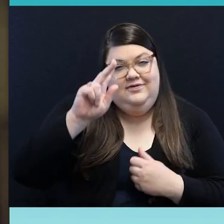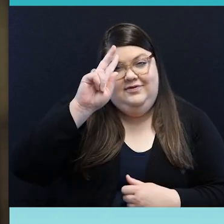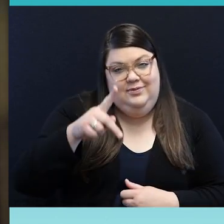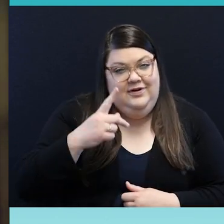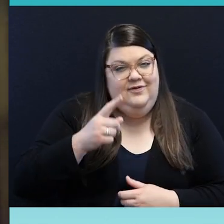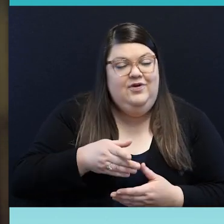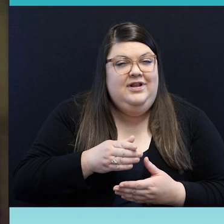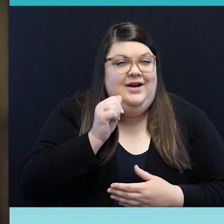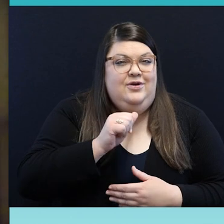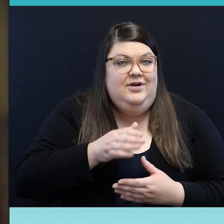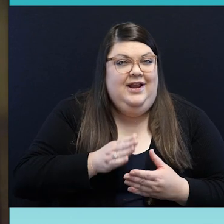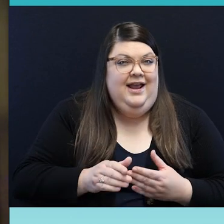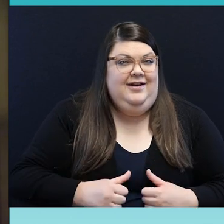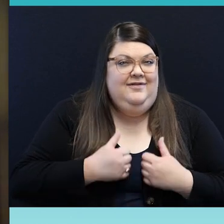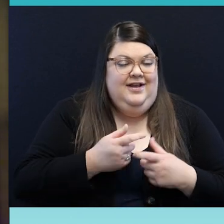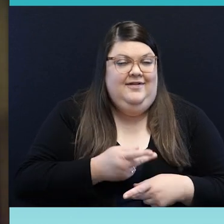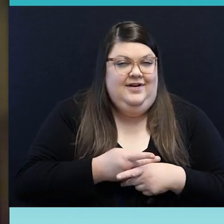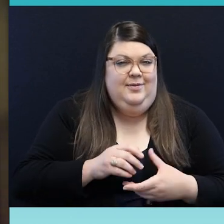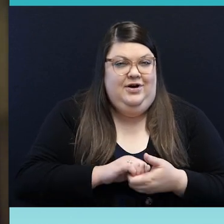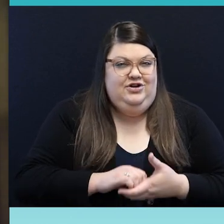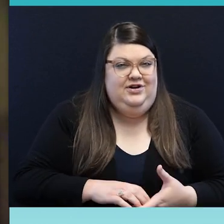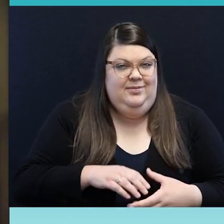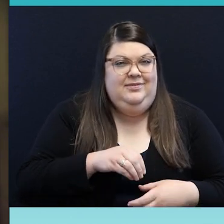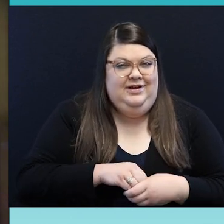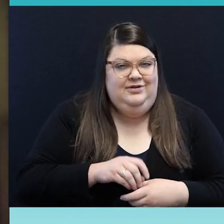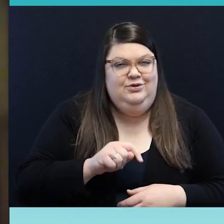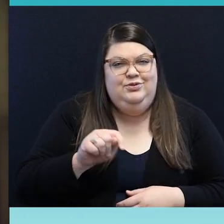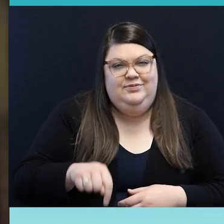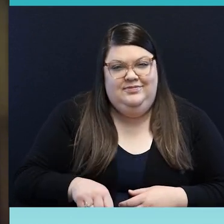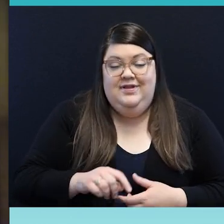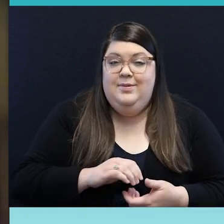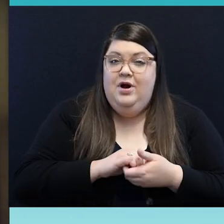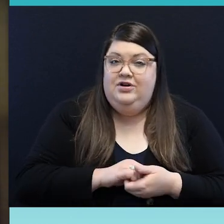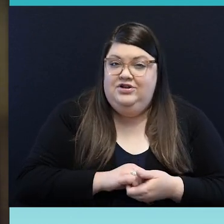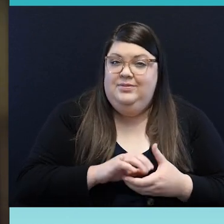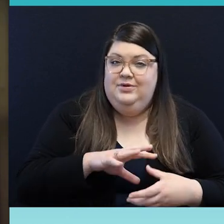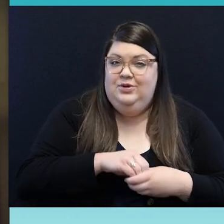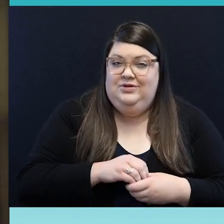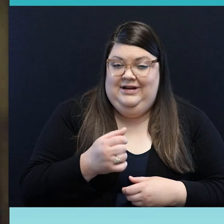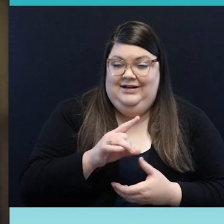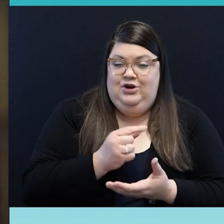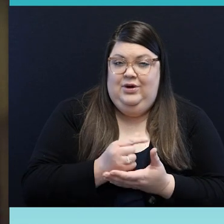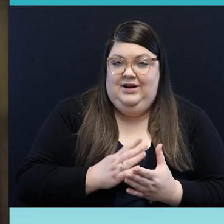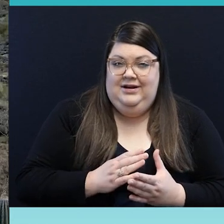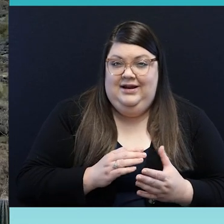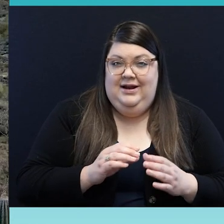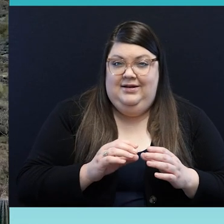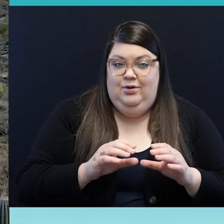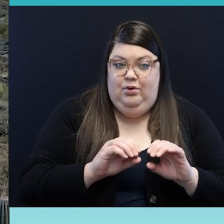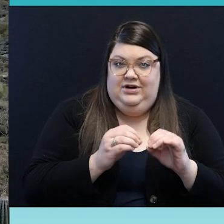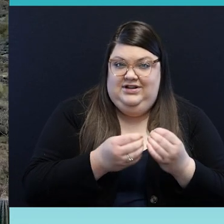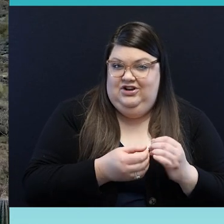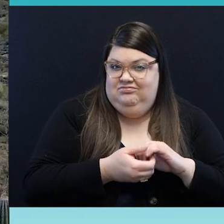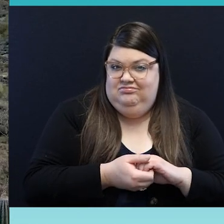Partnership at the United Way of Tucson in Southern Arizona. The partnership includes 18 grantee partner organizations,